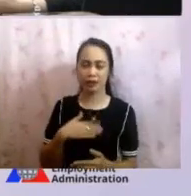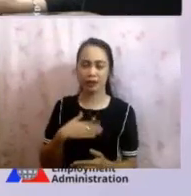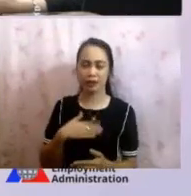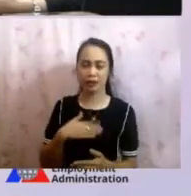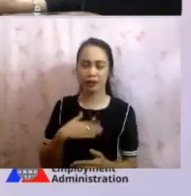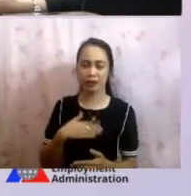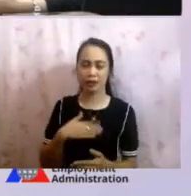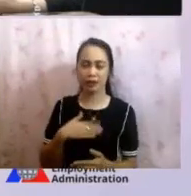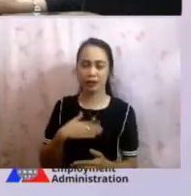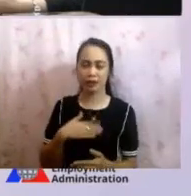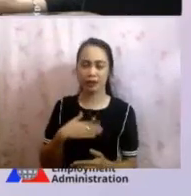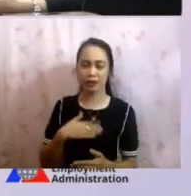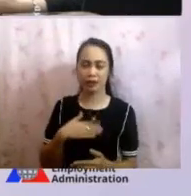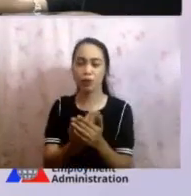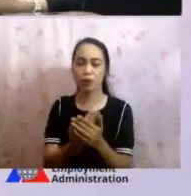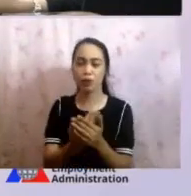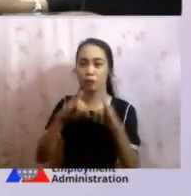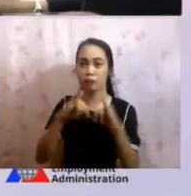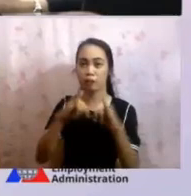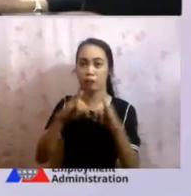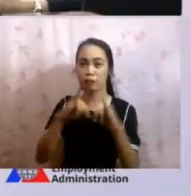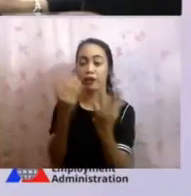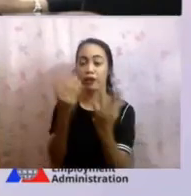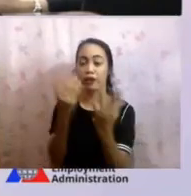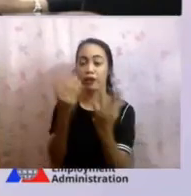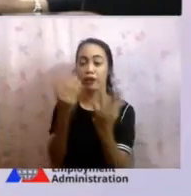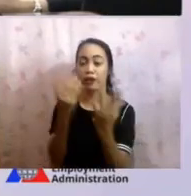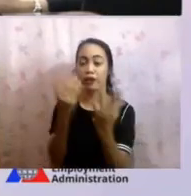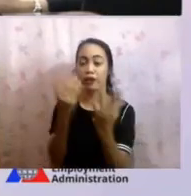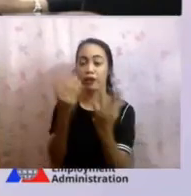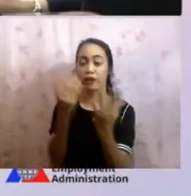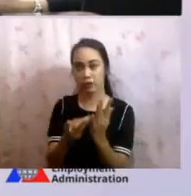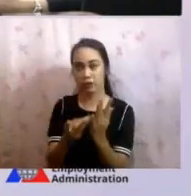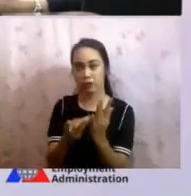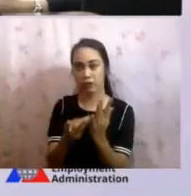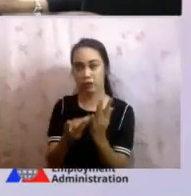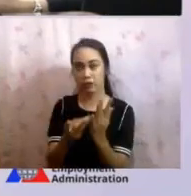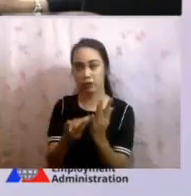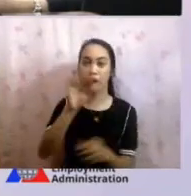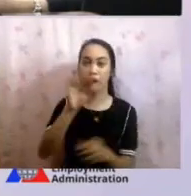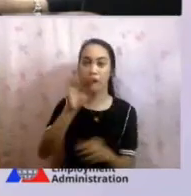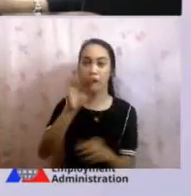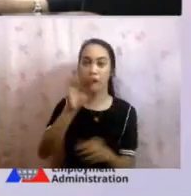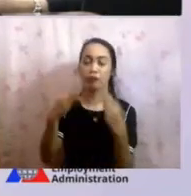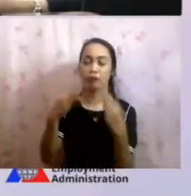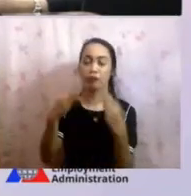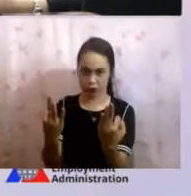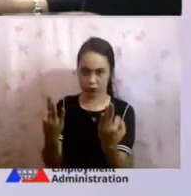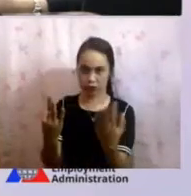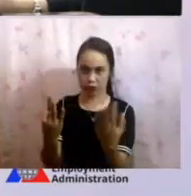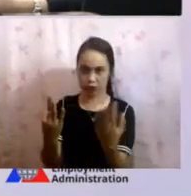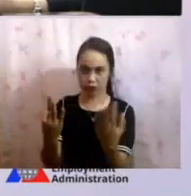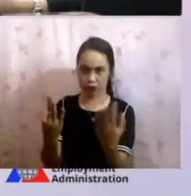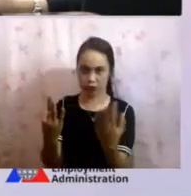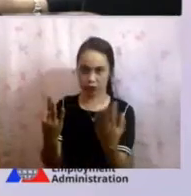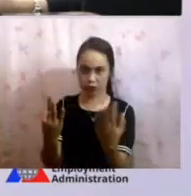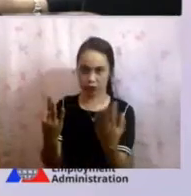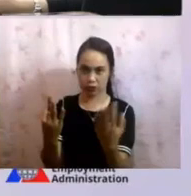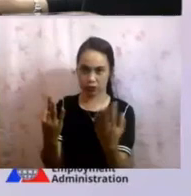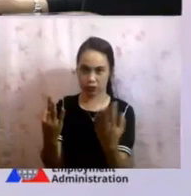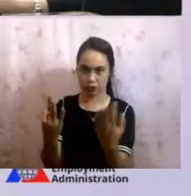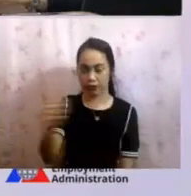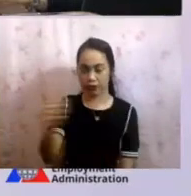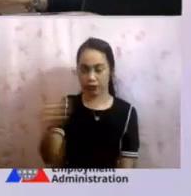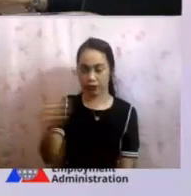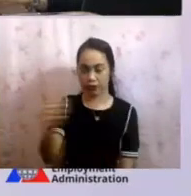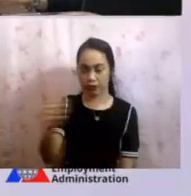those important documents, have it in one folder or in one portfolio. Why? Because sometimes humans as we are, na